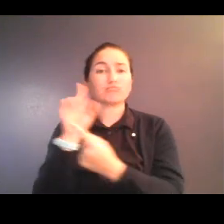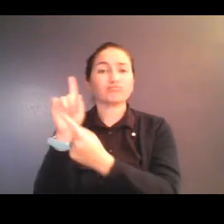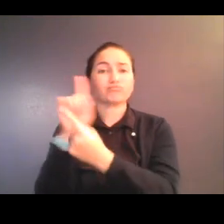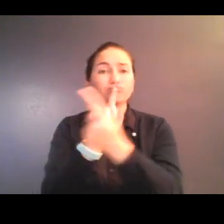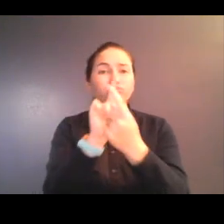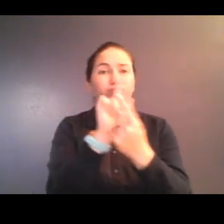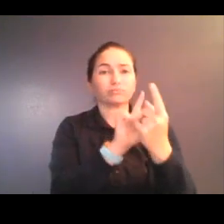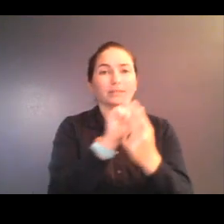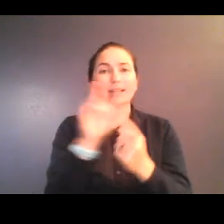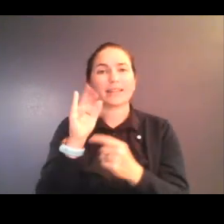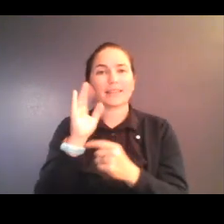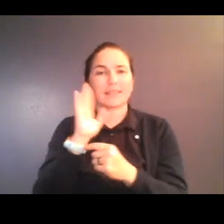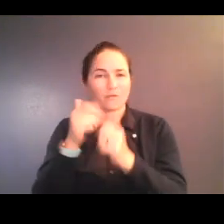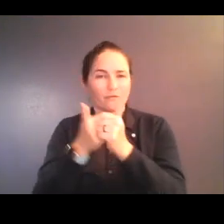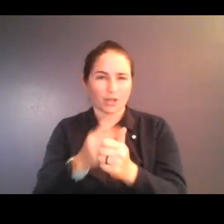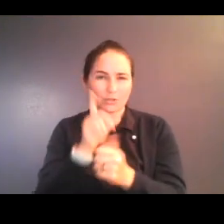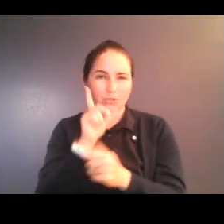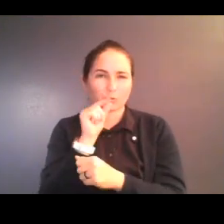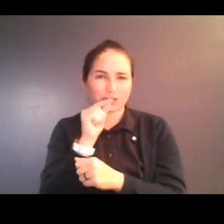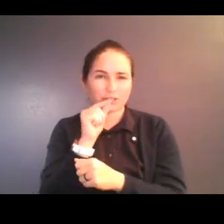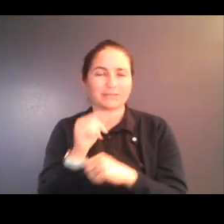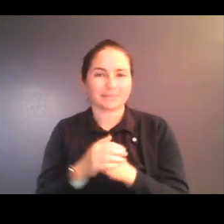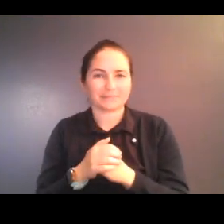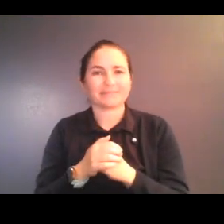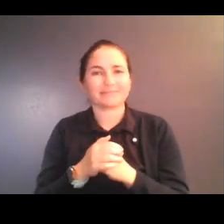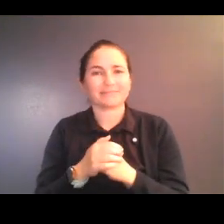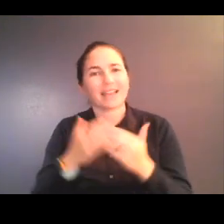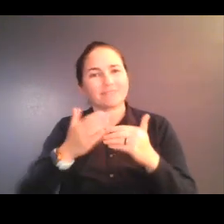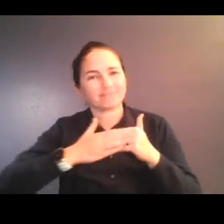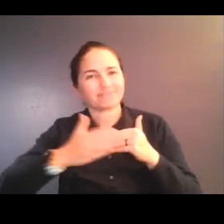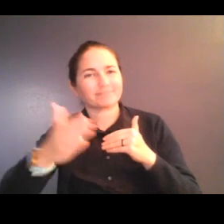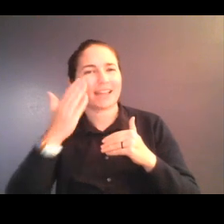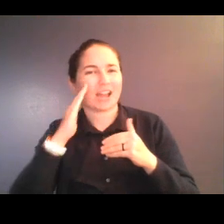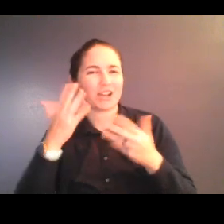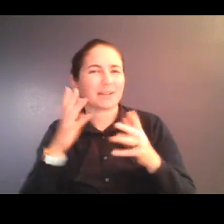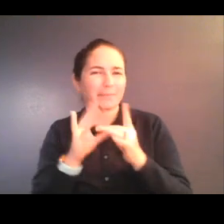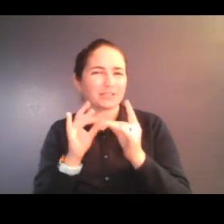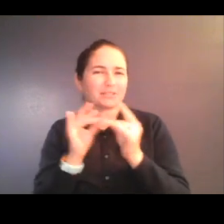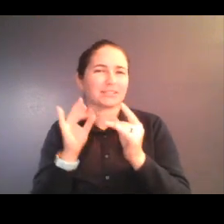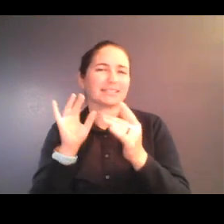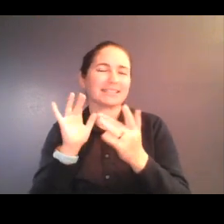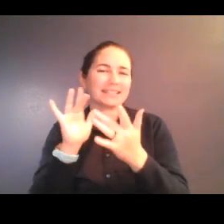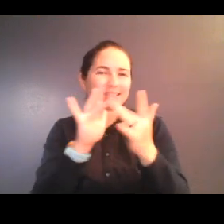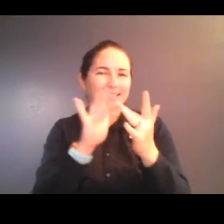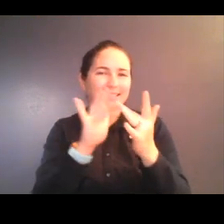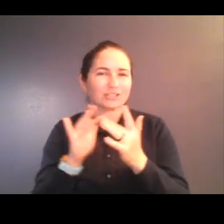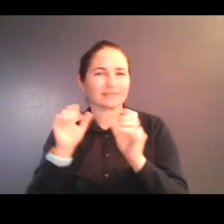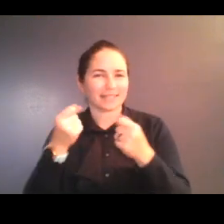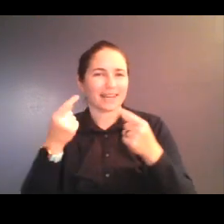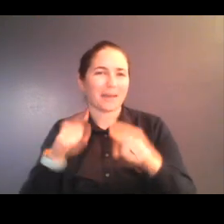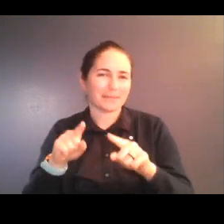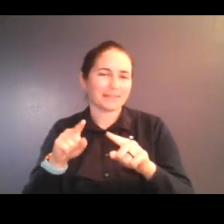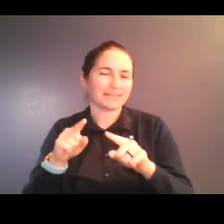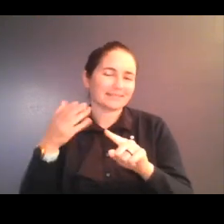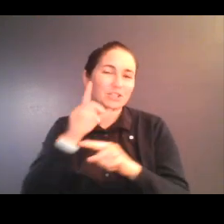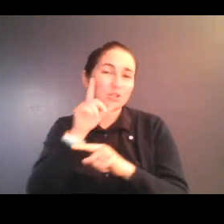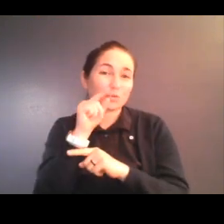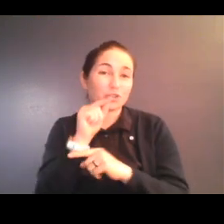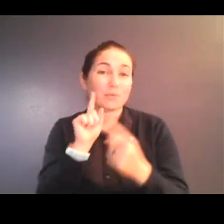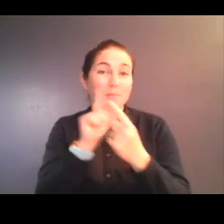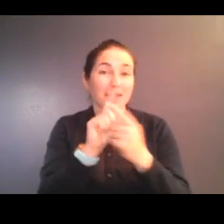and then follow them on Twitter. And then the kind of connections that I've already talked about and Betsy and Nicole have already talked about can happen on Twitter because you met someone